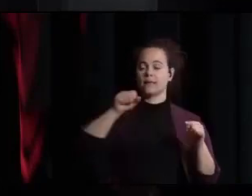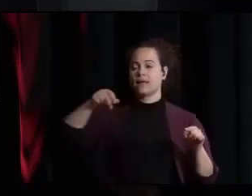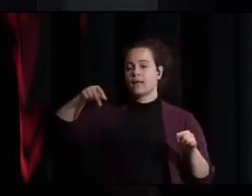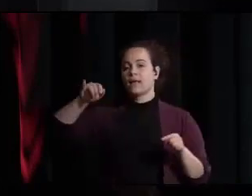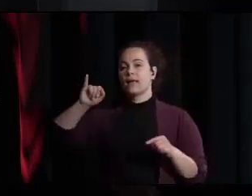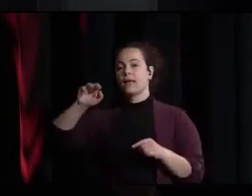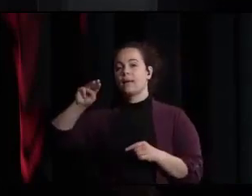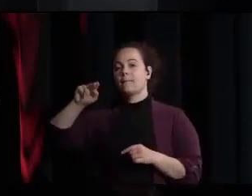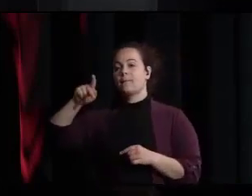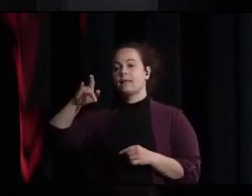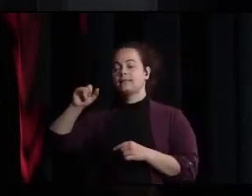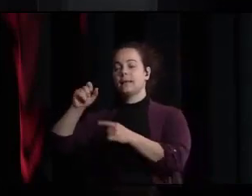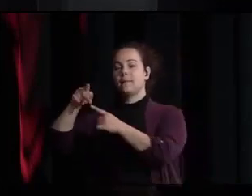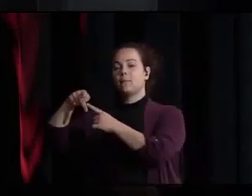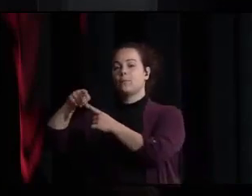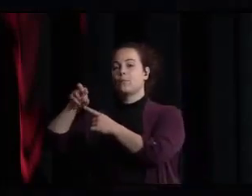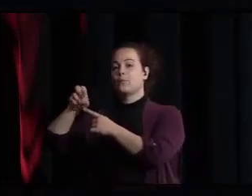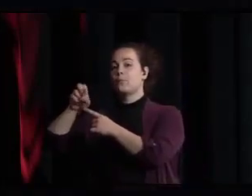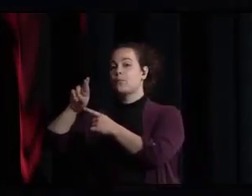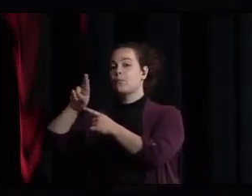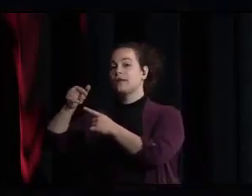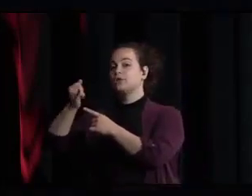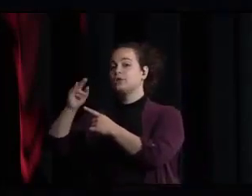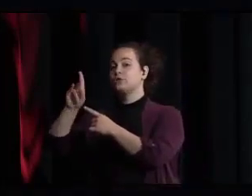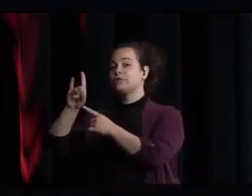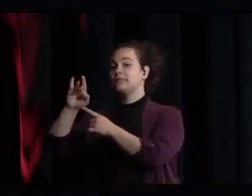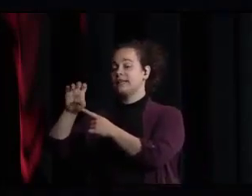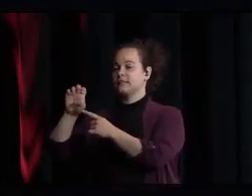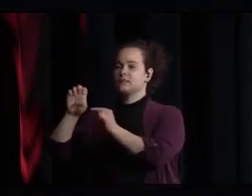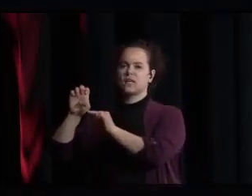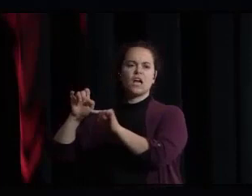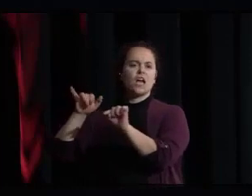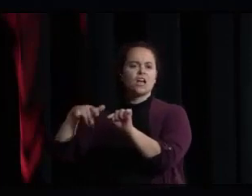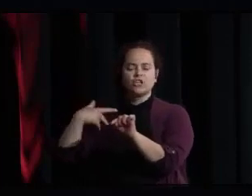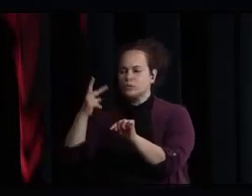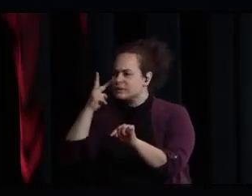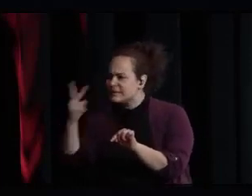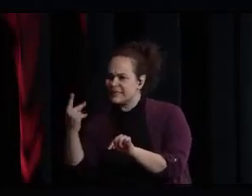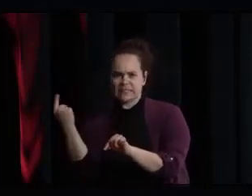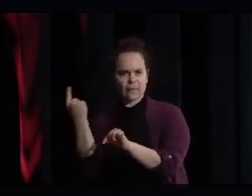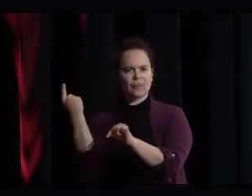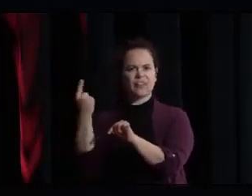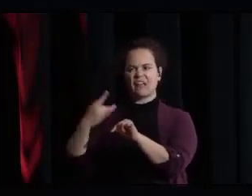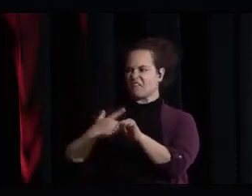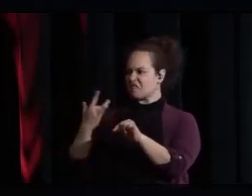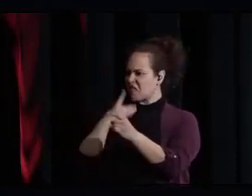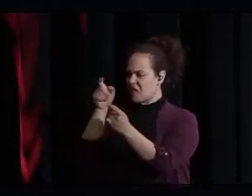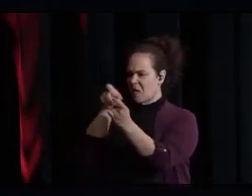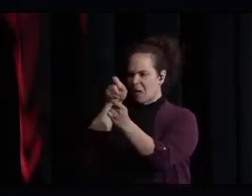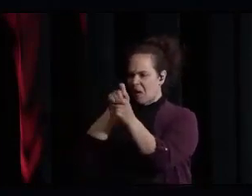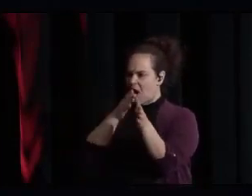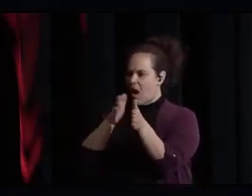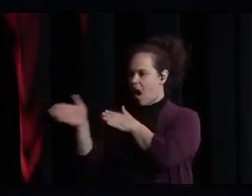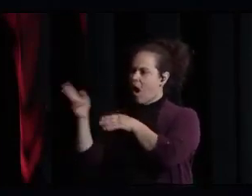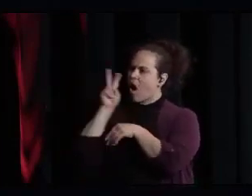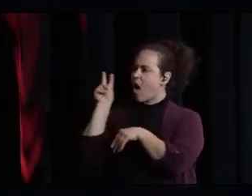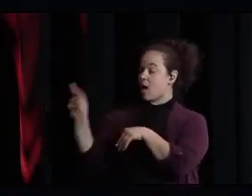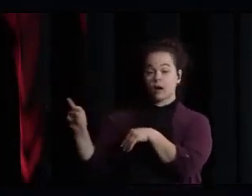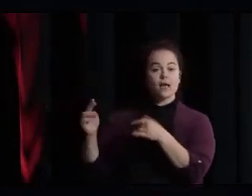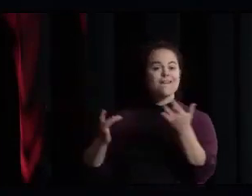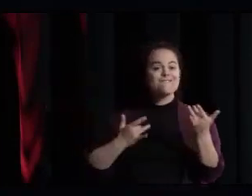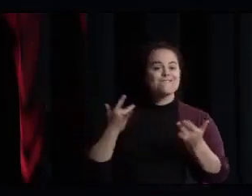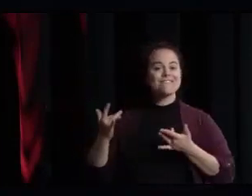So you might see somebody or see something and you feel a certain way. And your feelings are telling on you because